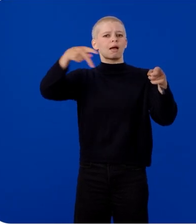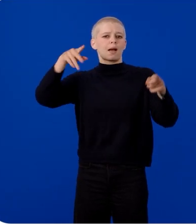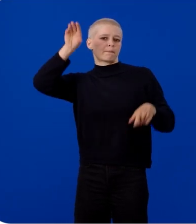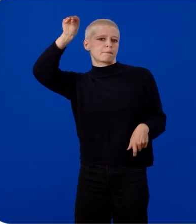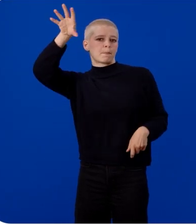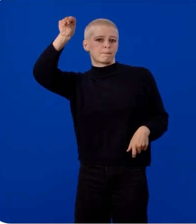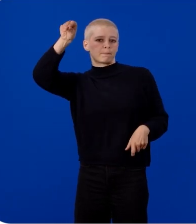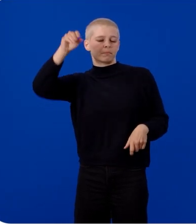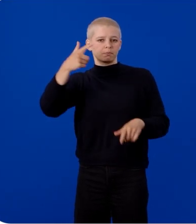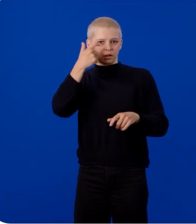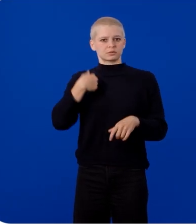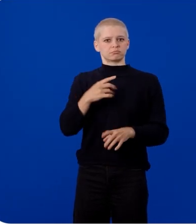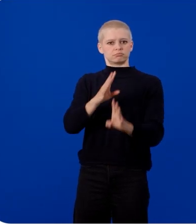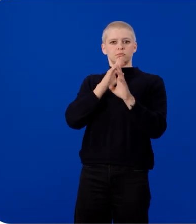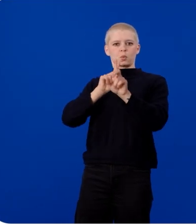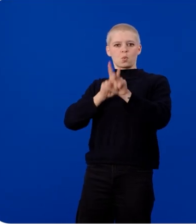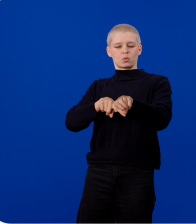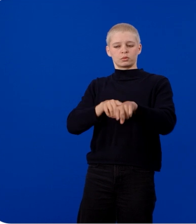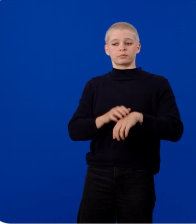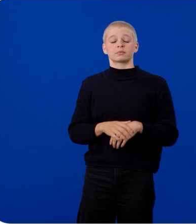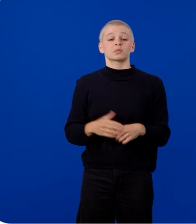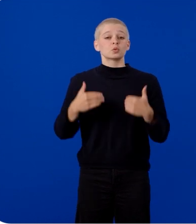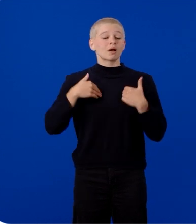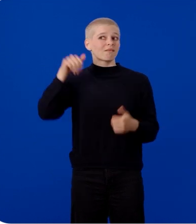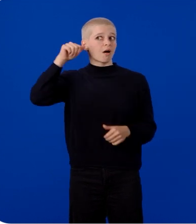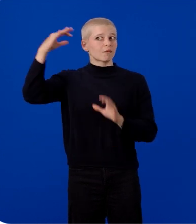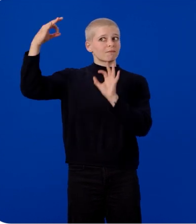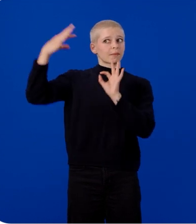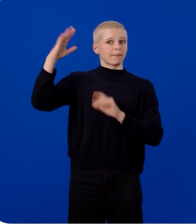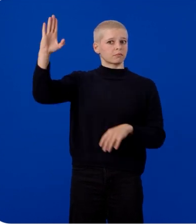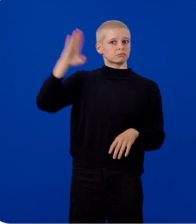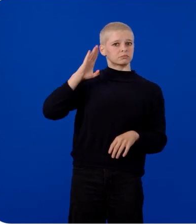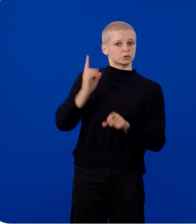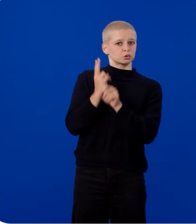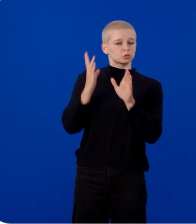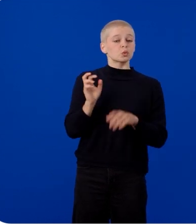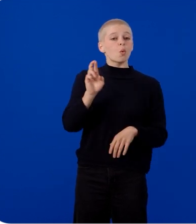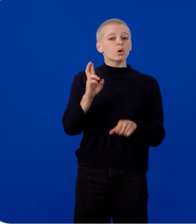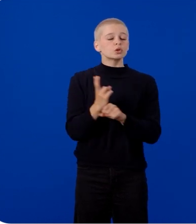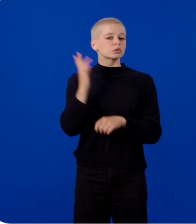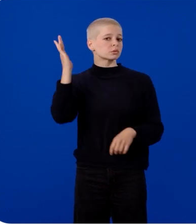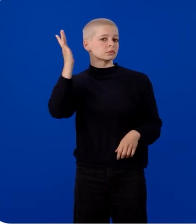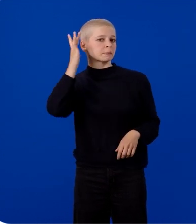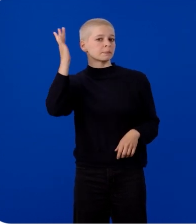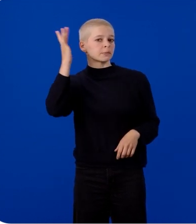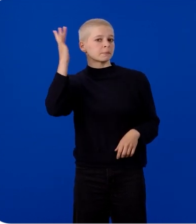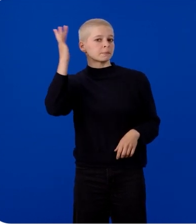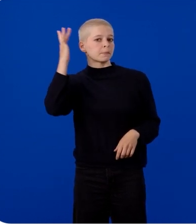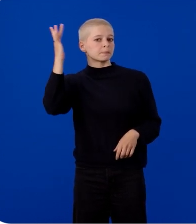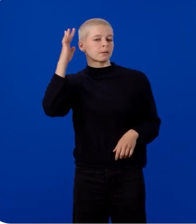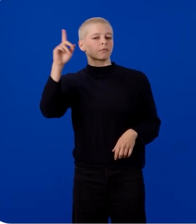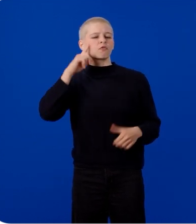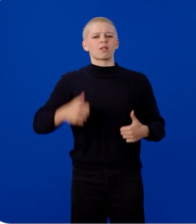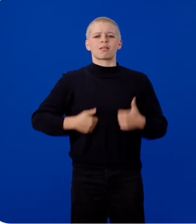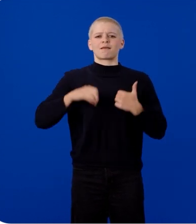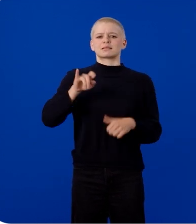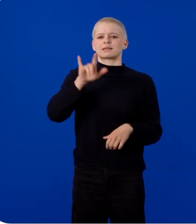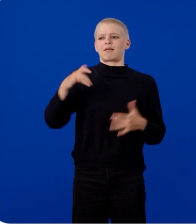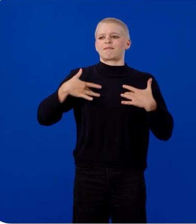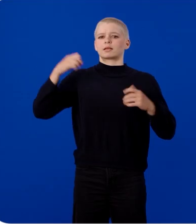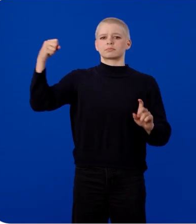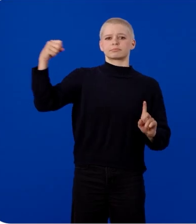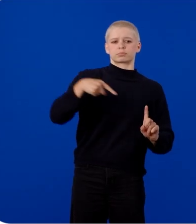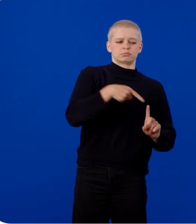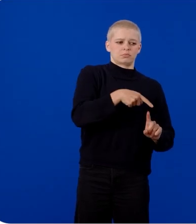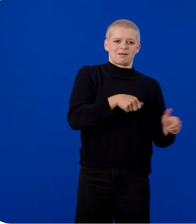provide audio feedback directly to the users or use tap gestures to send lifestyle events to your app and build behaviors around